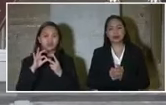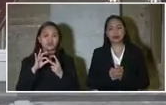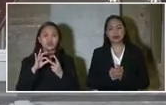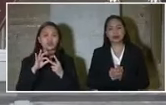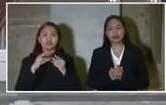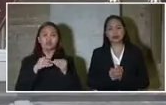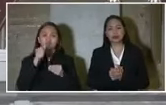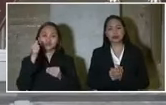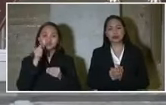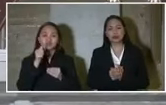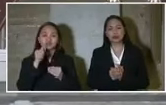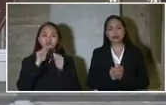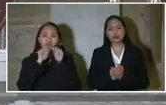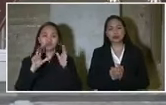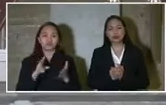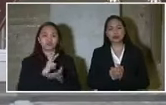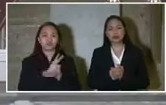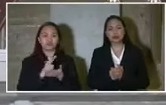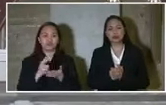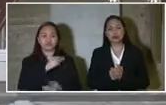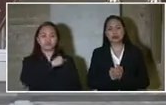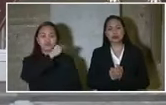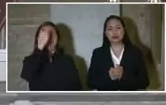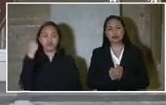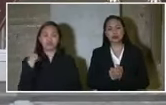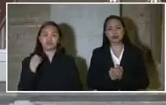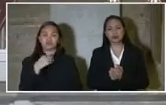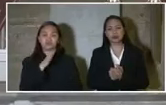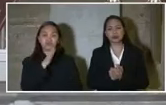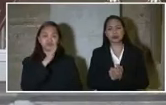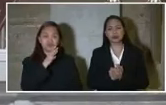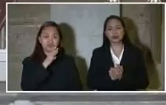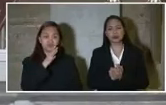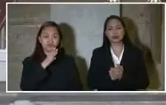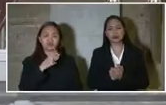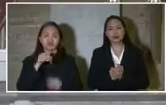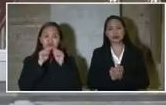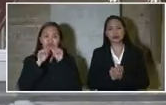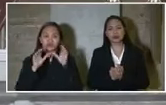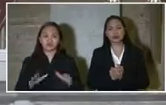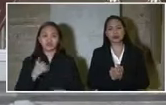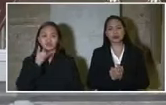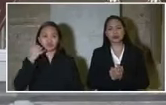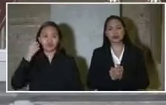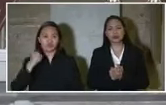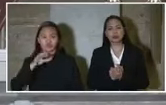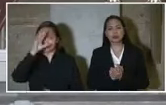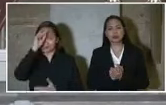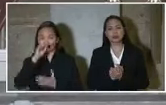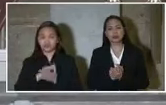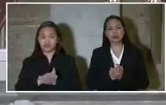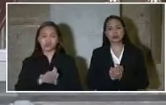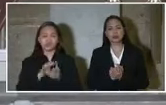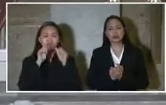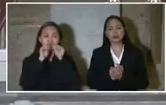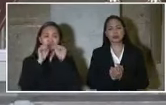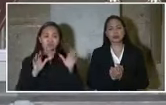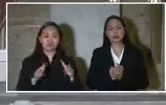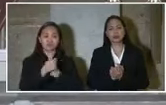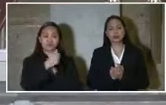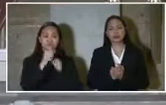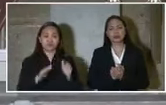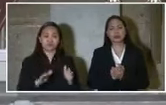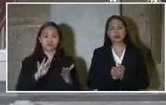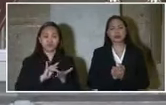most blessed Virgin Mary, Mother of God, with blessed Joseph, her spouse, with your blessed apostles